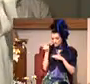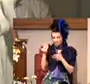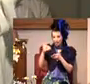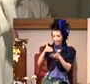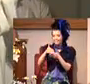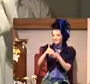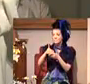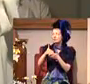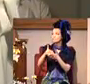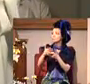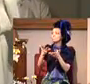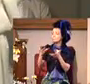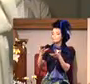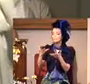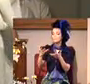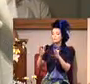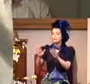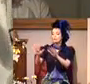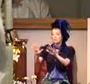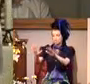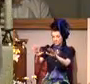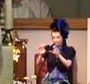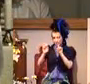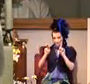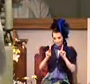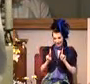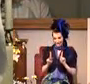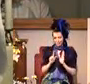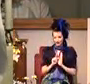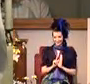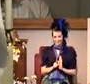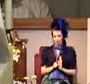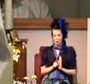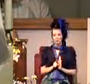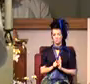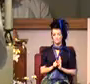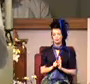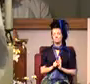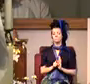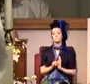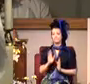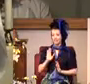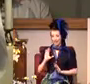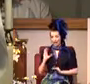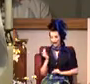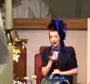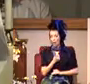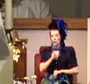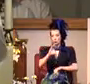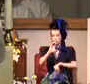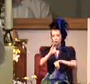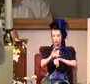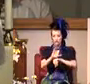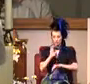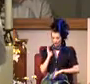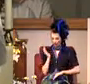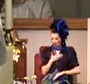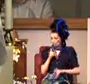time. And bring ourselves back to this moment in our church, in our